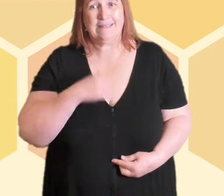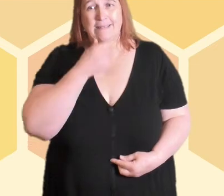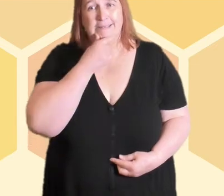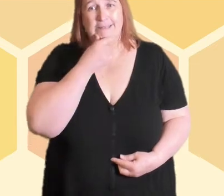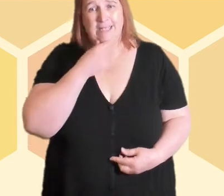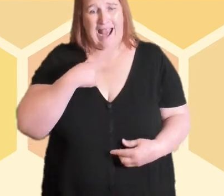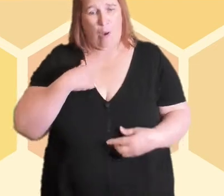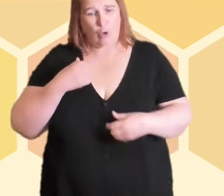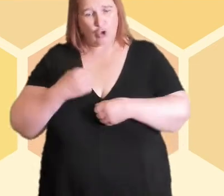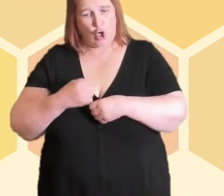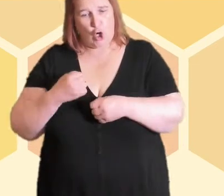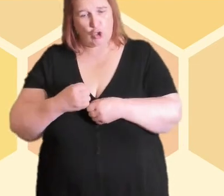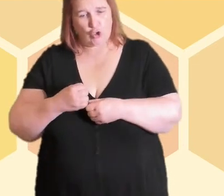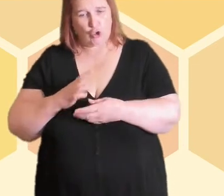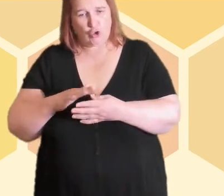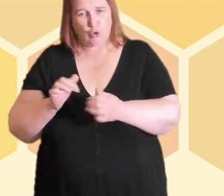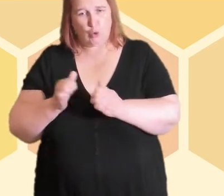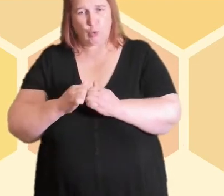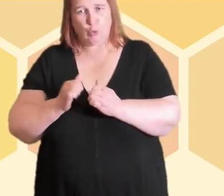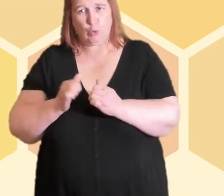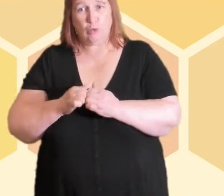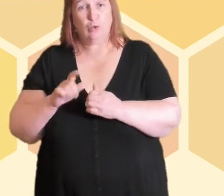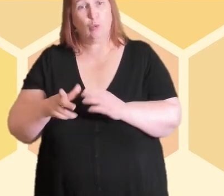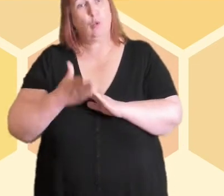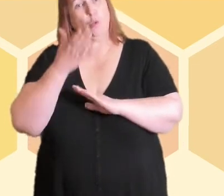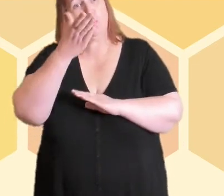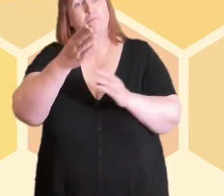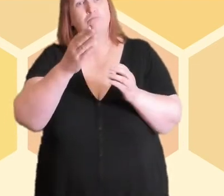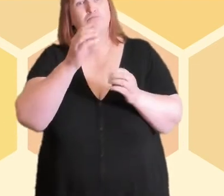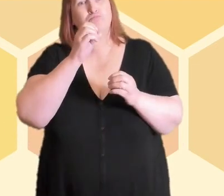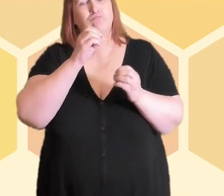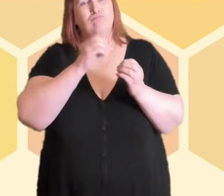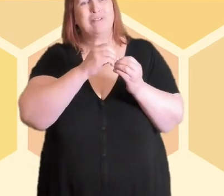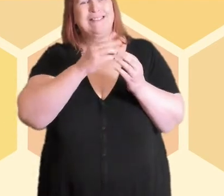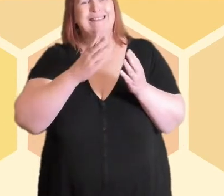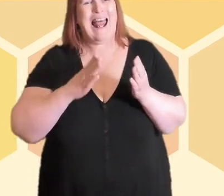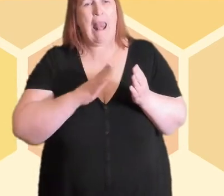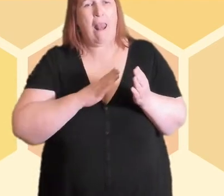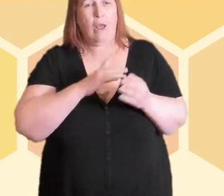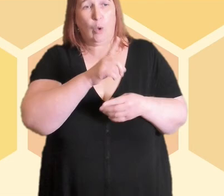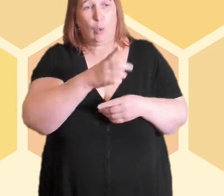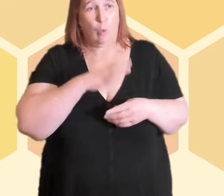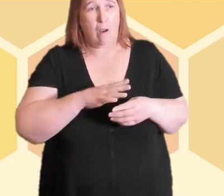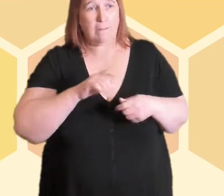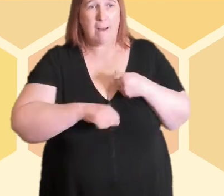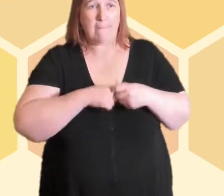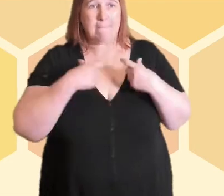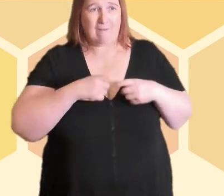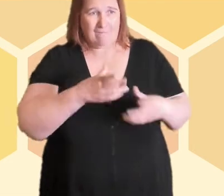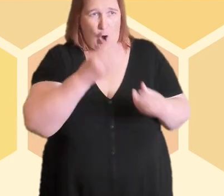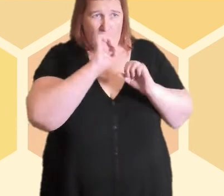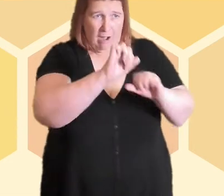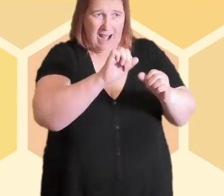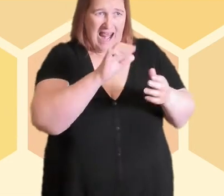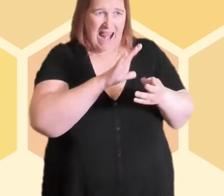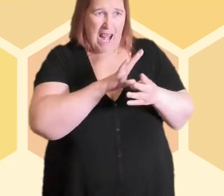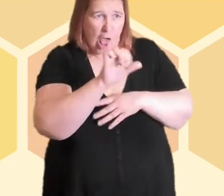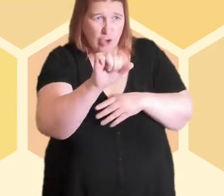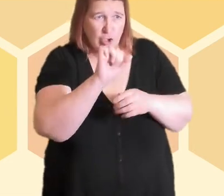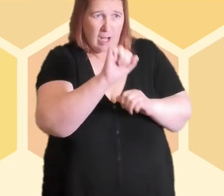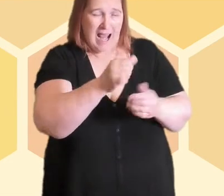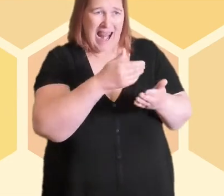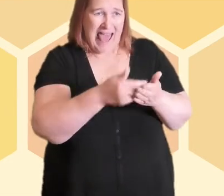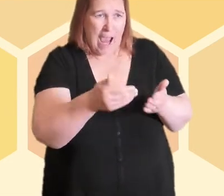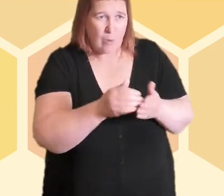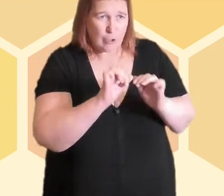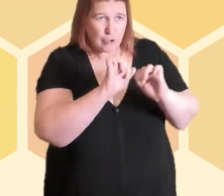do church? Imagine you're going to Brazil. Imagine you wanted to be a missionary there. You would need to learn the language, the culture, the space, and